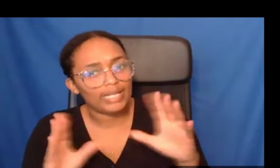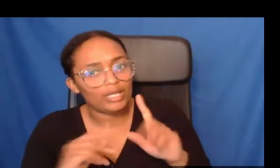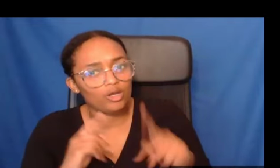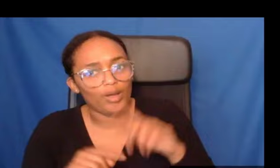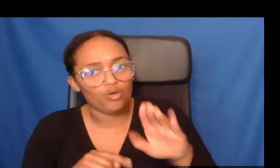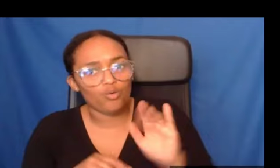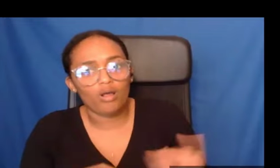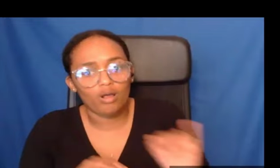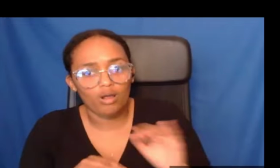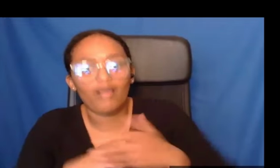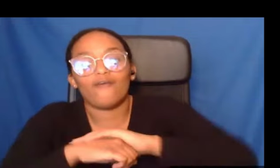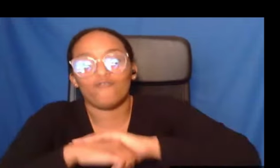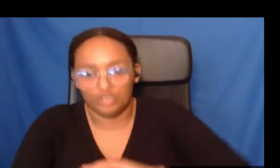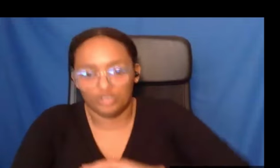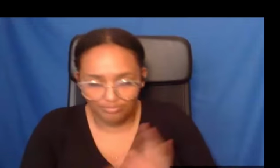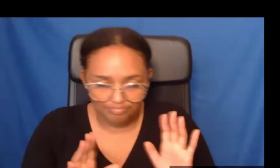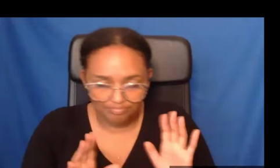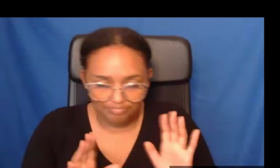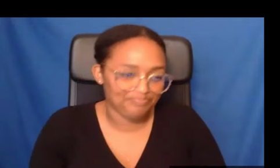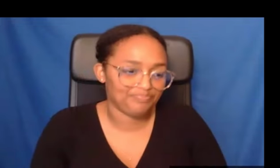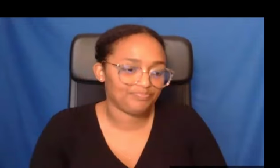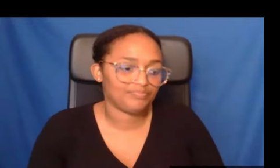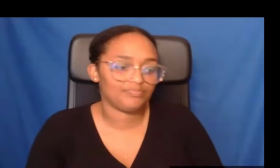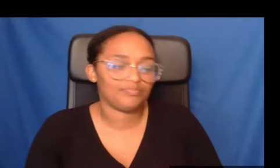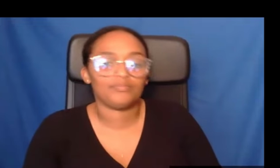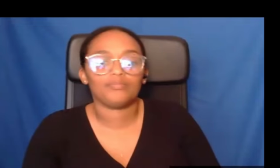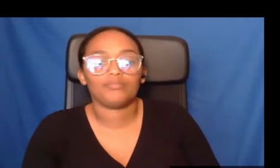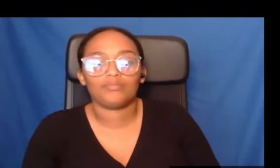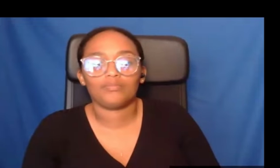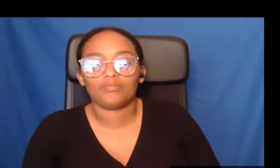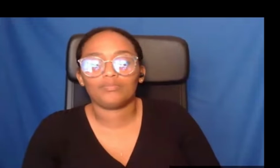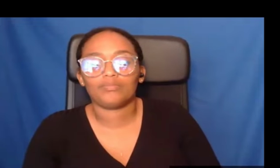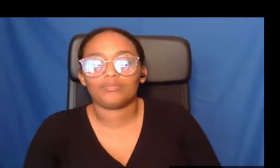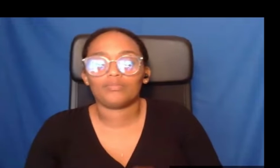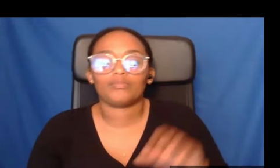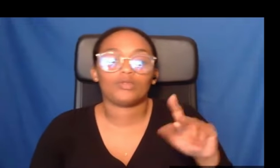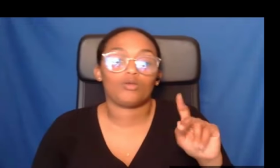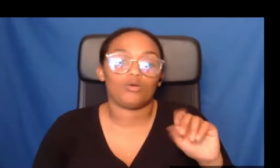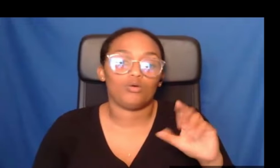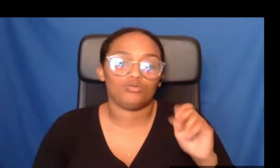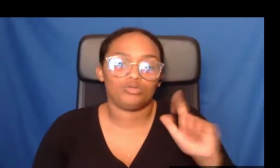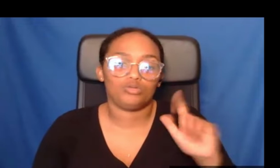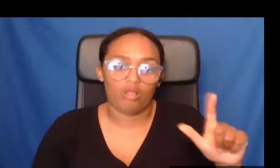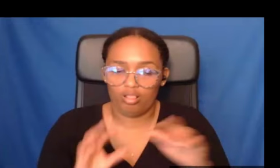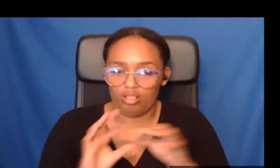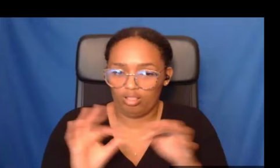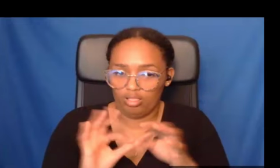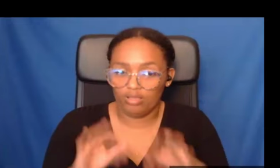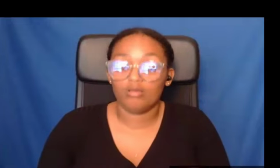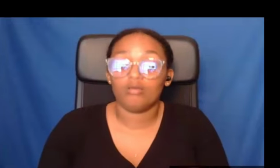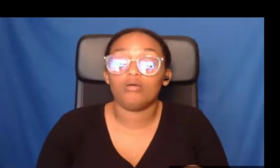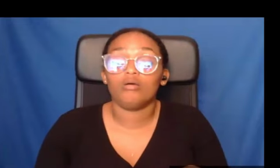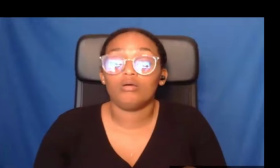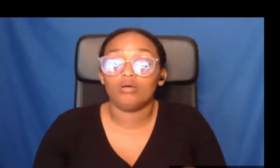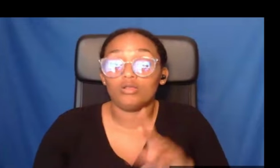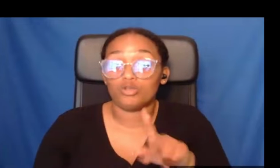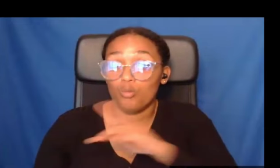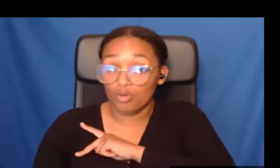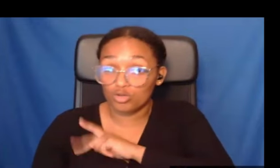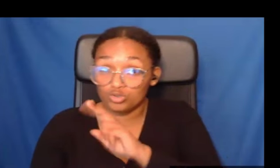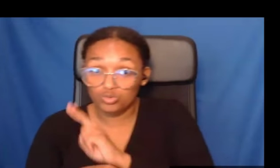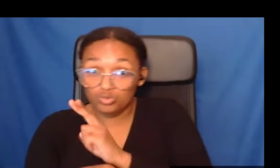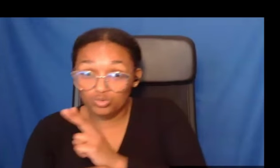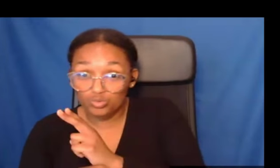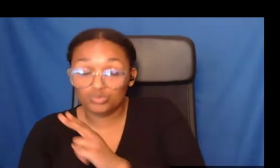The next question, where there is separation of business use versus personal use. If you were going to lunch